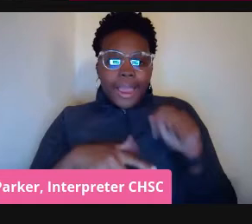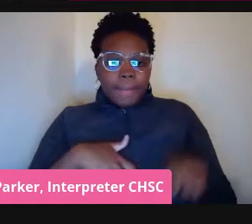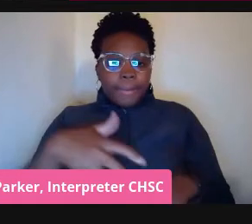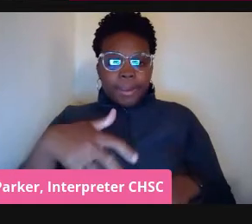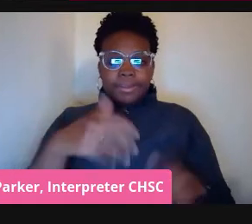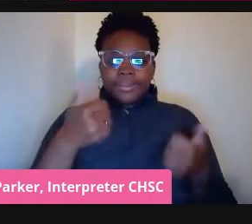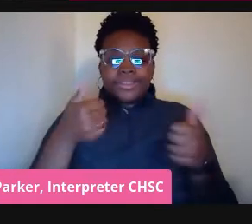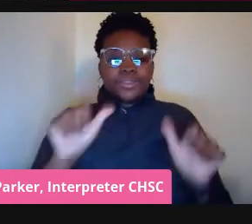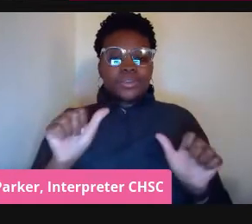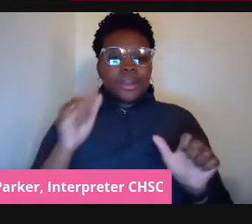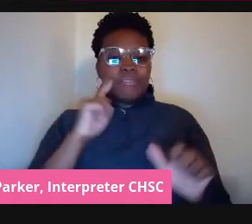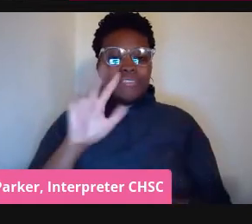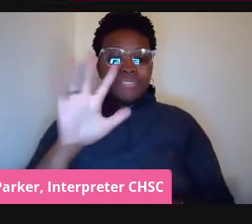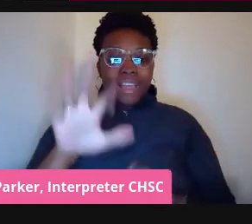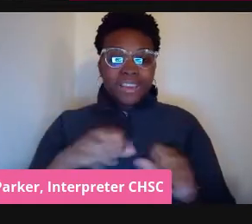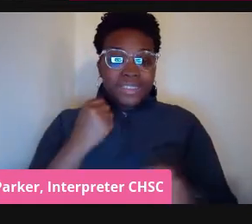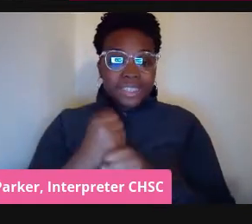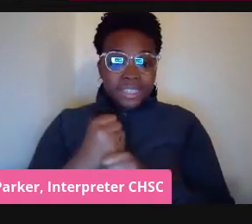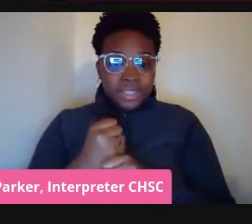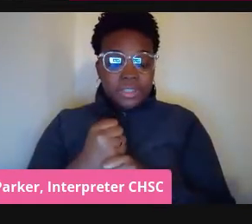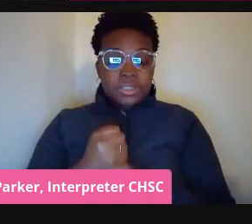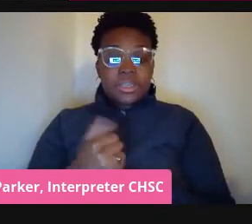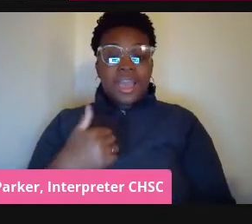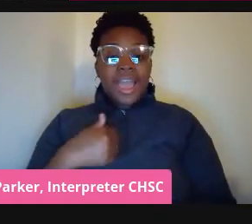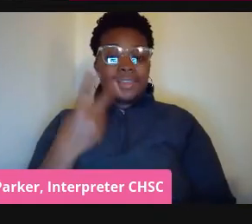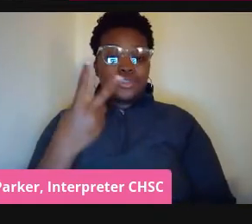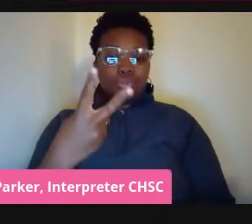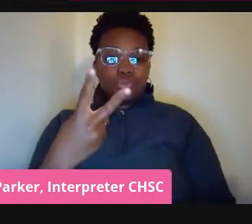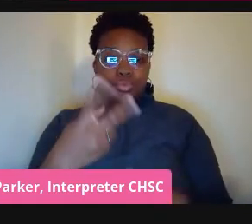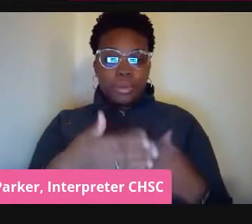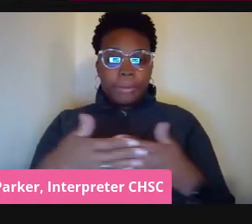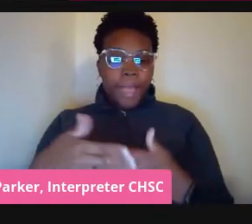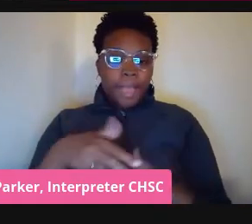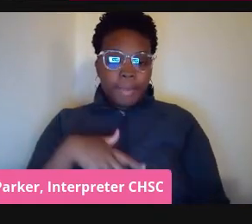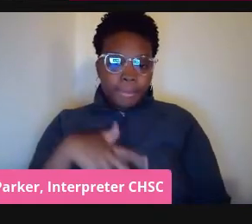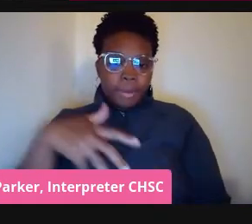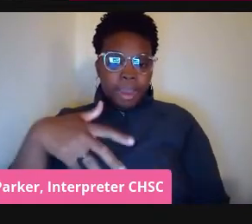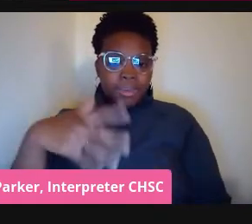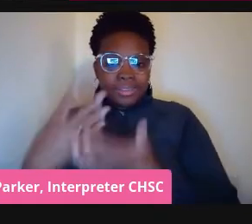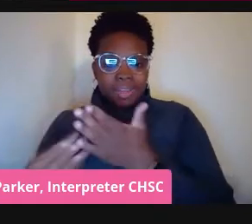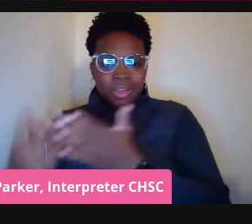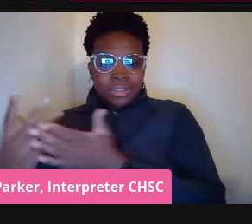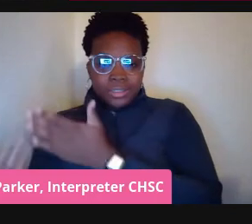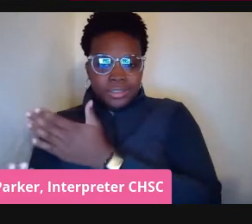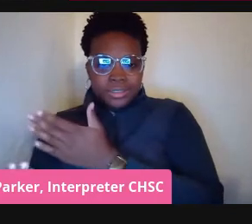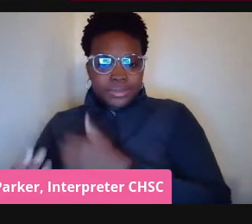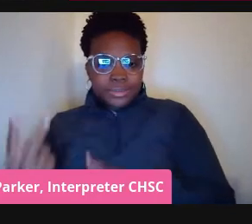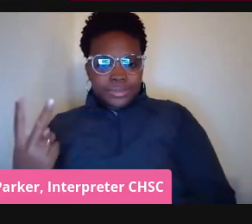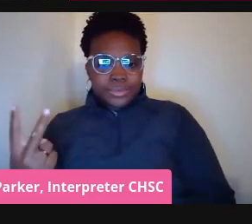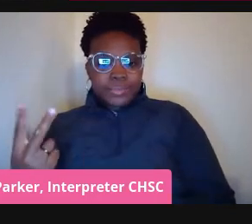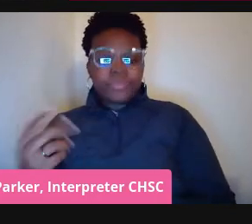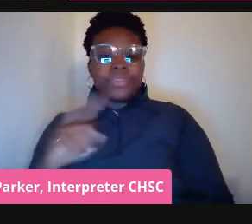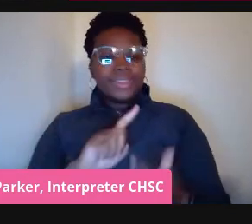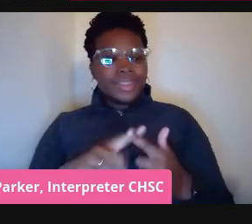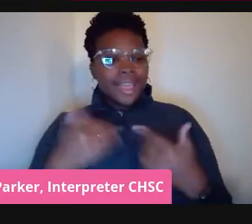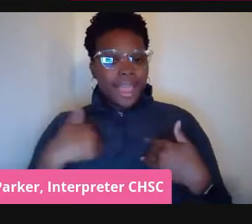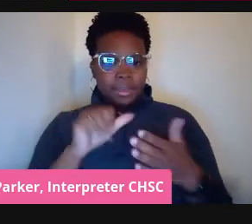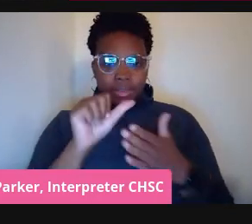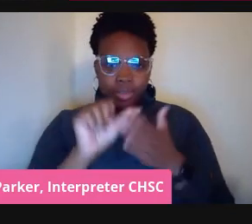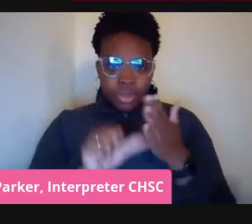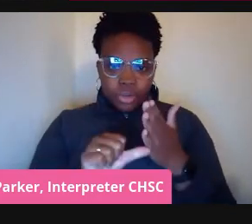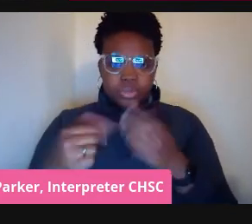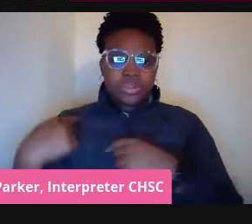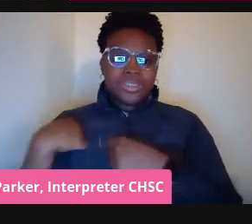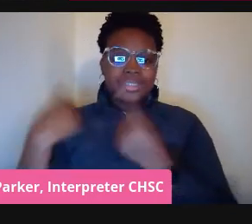5 years. And we've had those 2 miscarriages along the way. And then I've had that next surgery since then